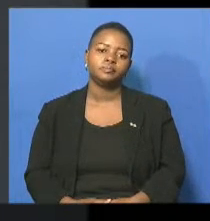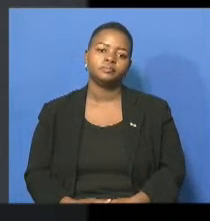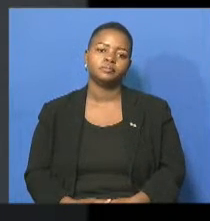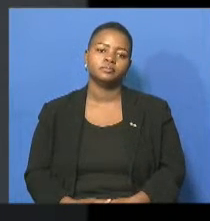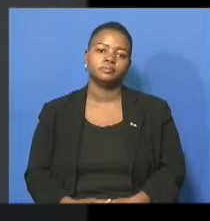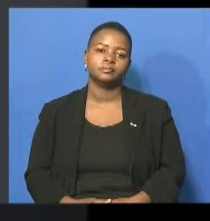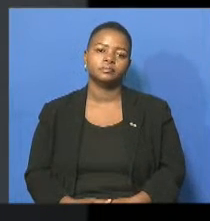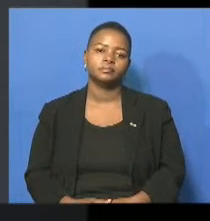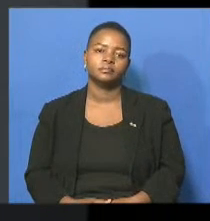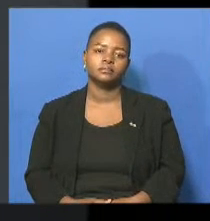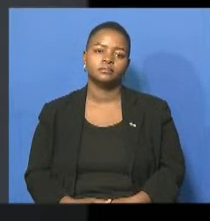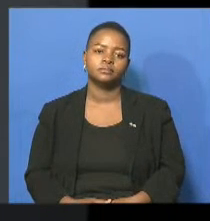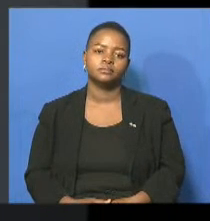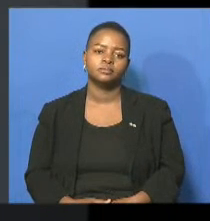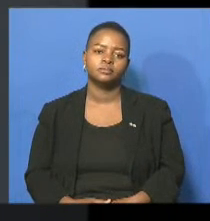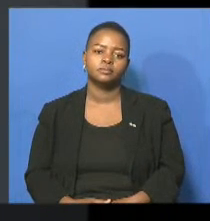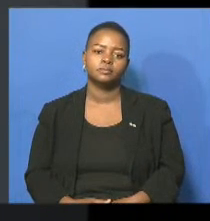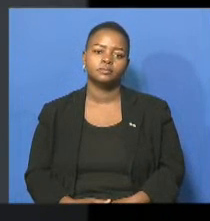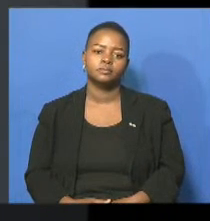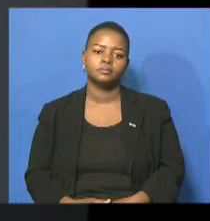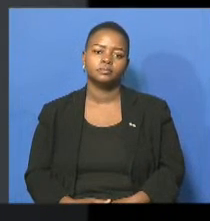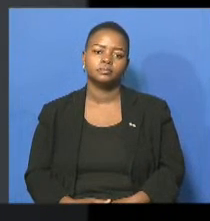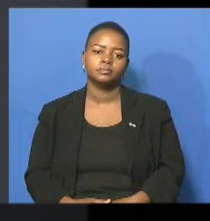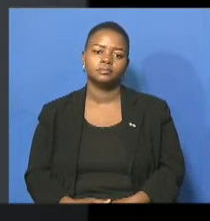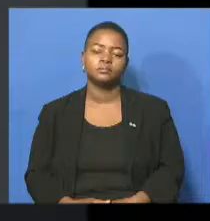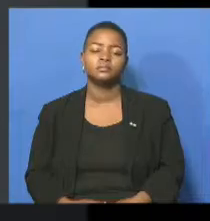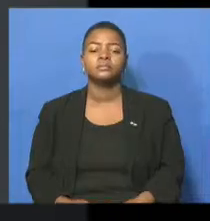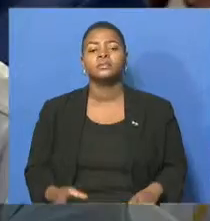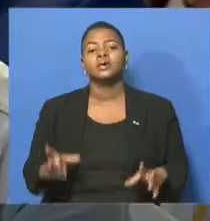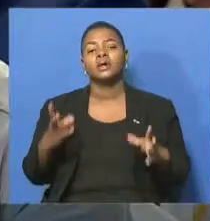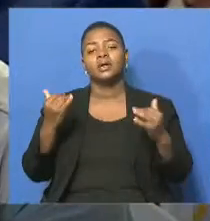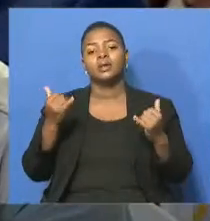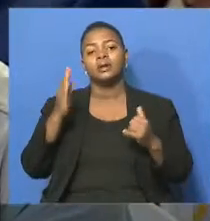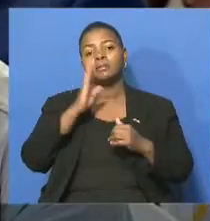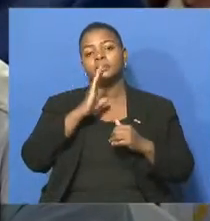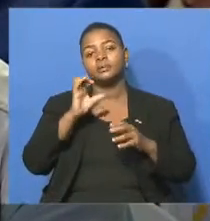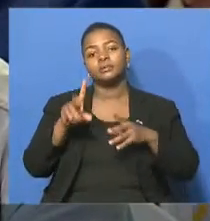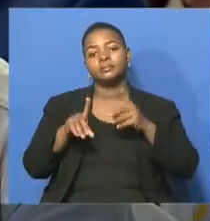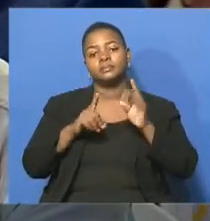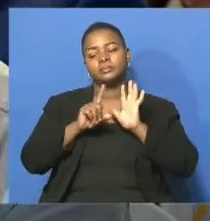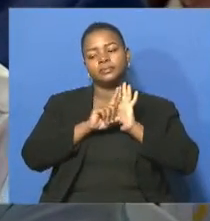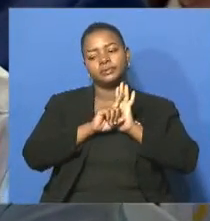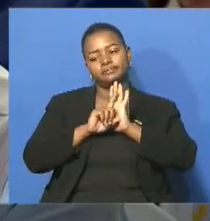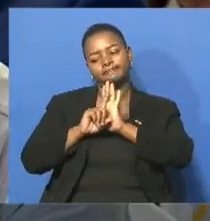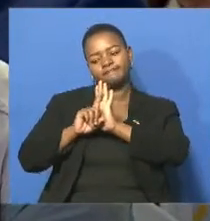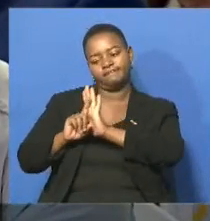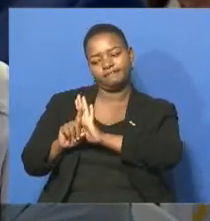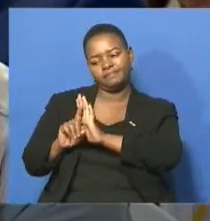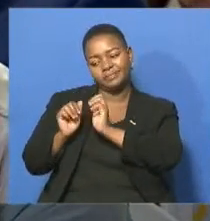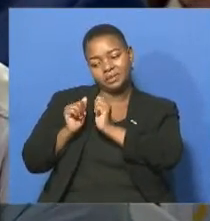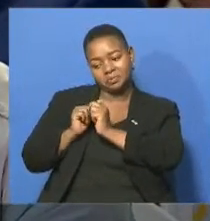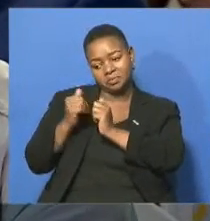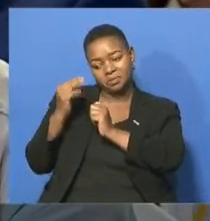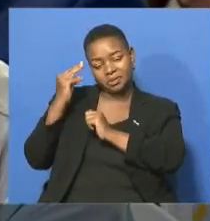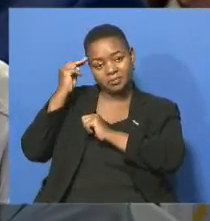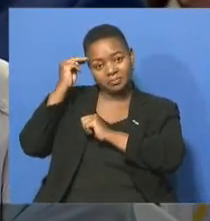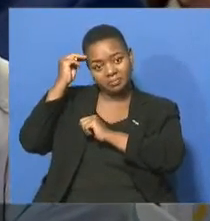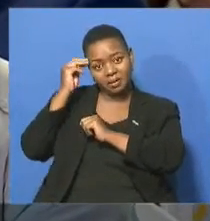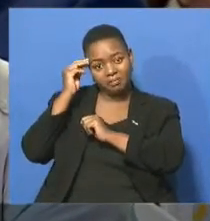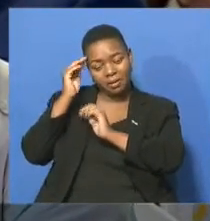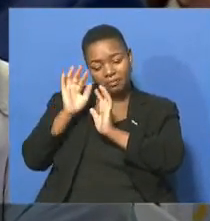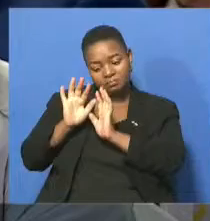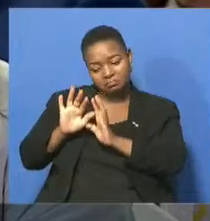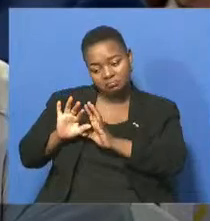And because of the stigma that is prevalent amongst those with mental illness